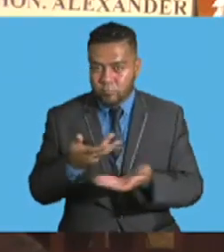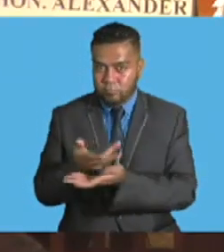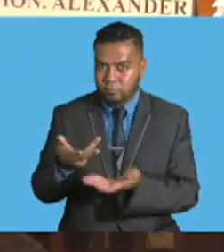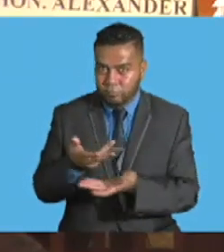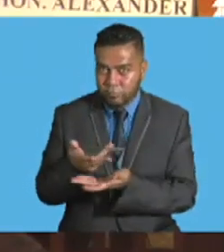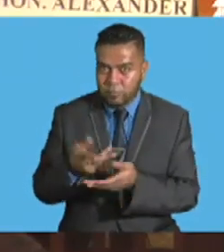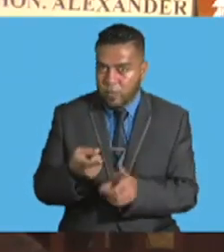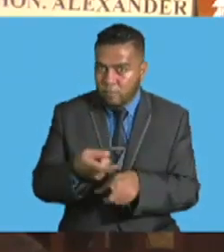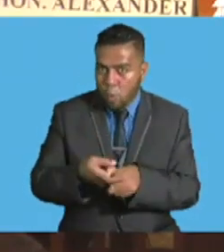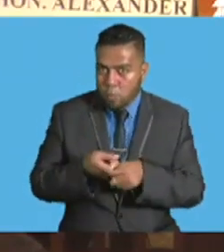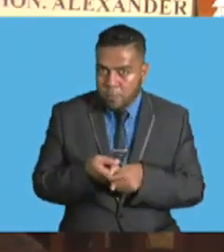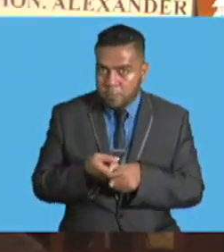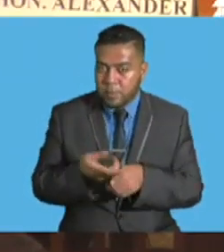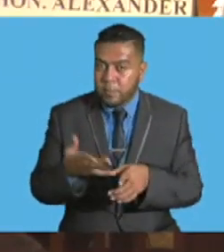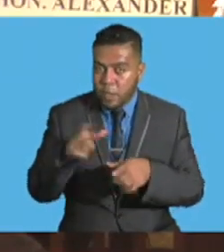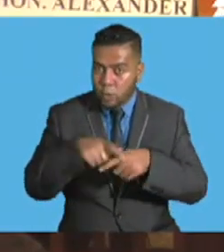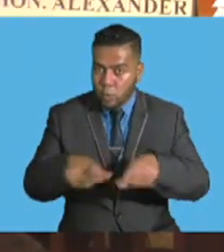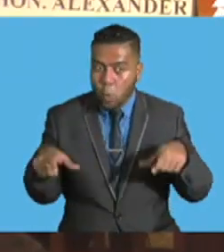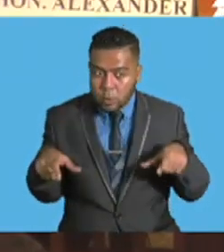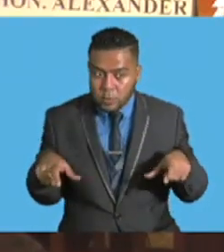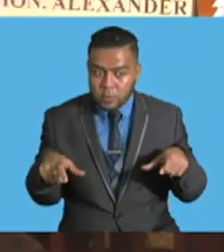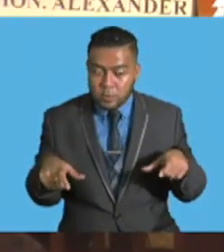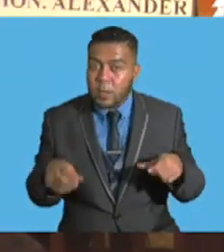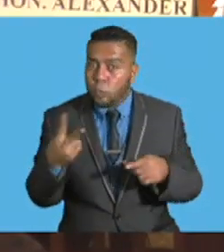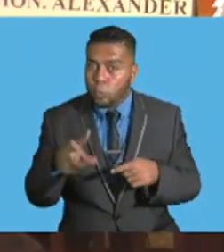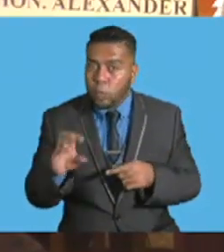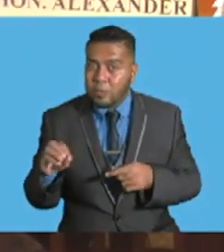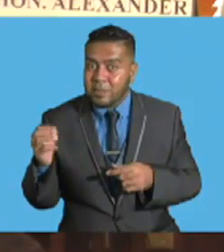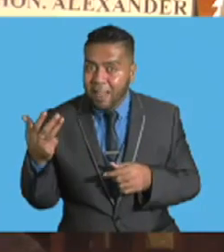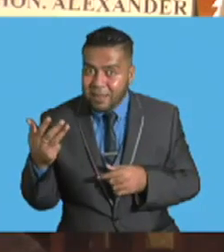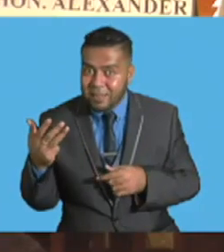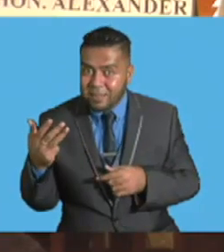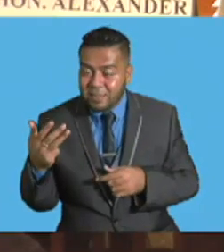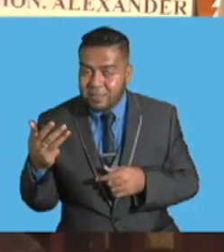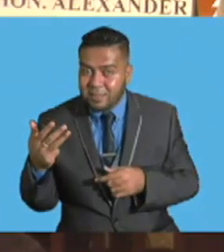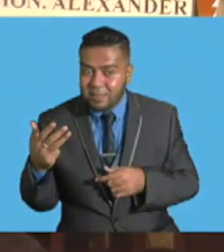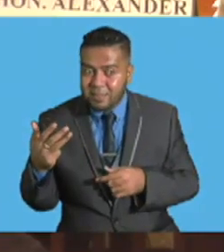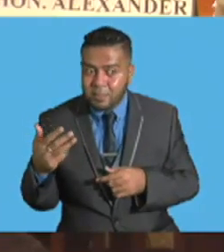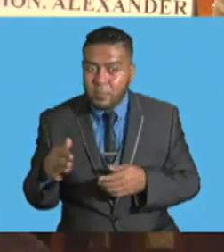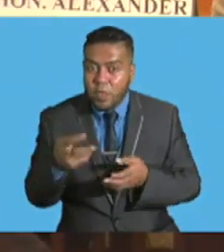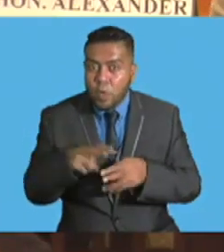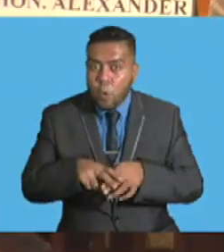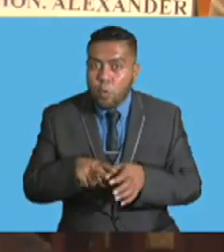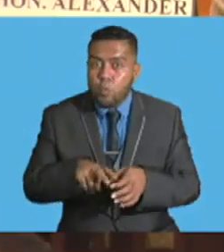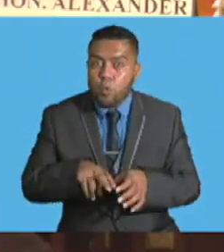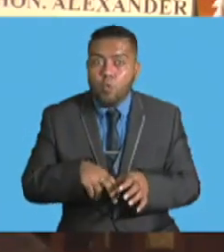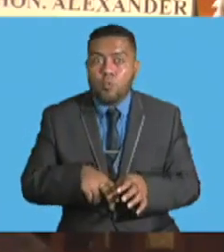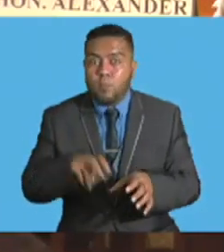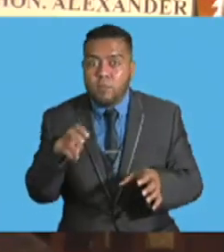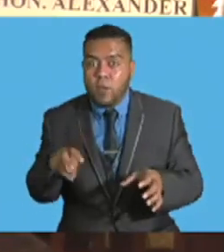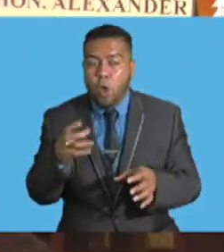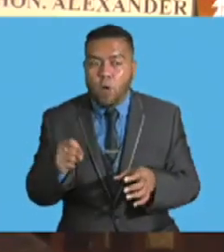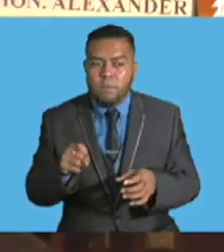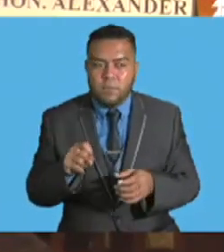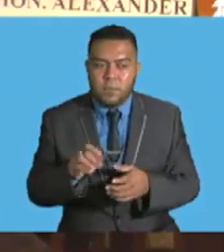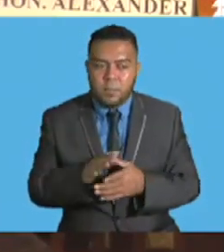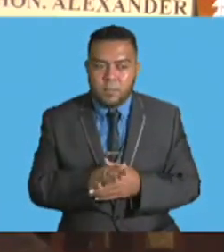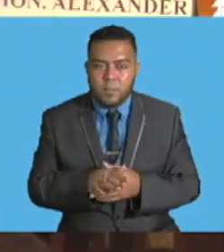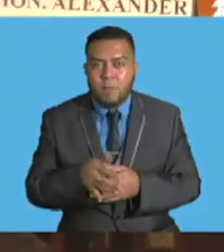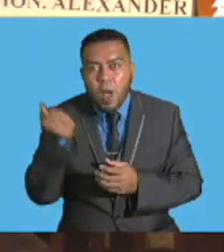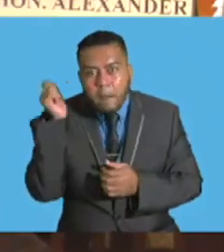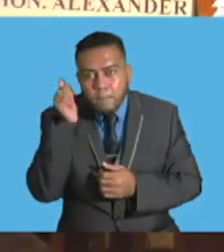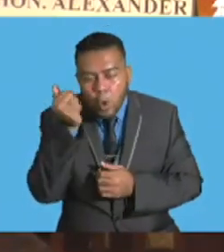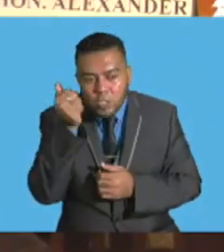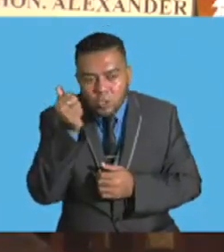evidence of rape victims in court, again in 2009, the removal of the traditional forms of